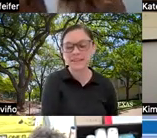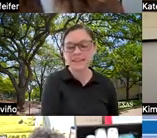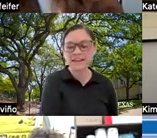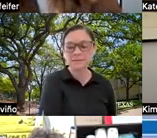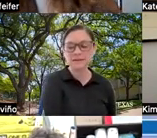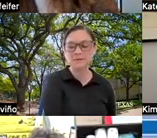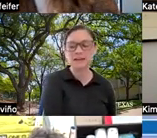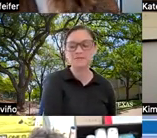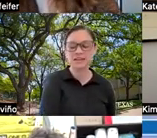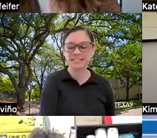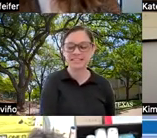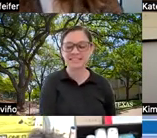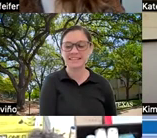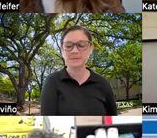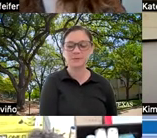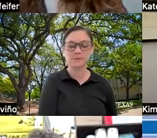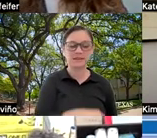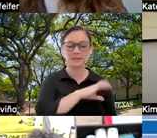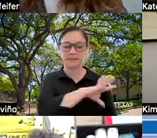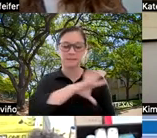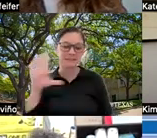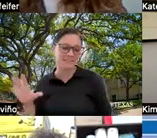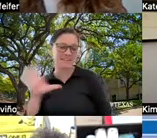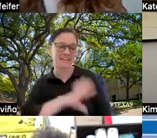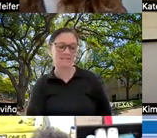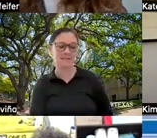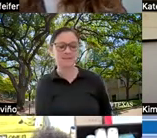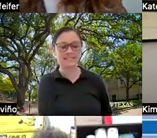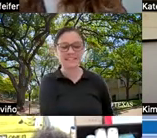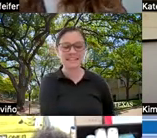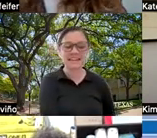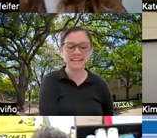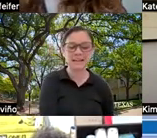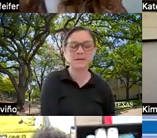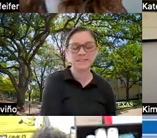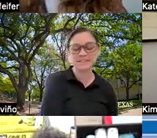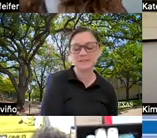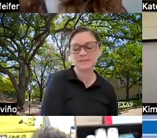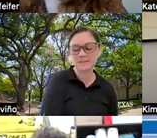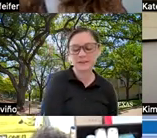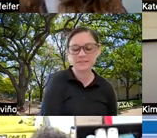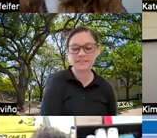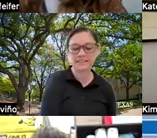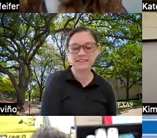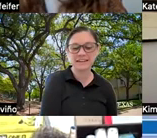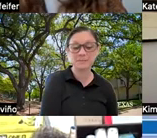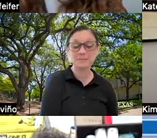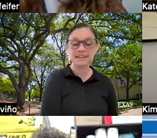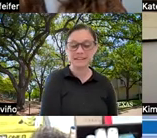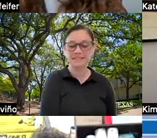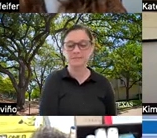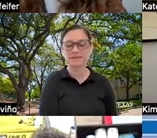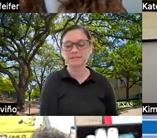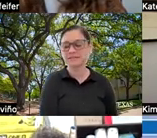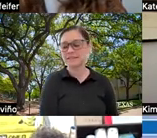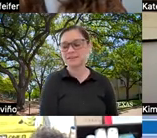camera, and we'll have Chelsea, who will be carefully monitoring everyone's camera feed throughout the